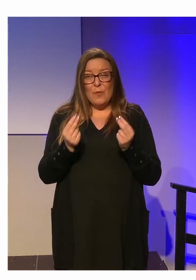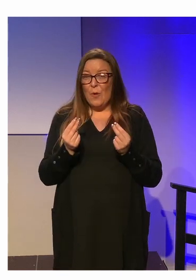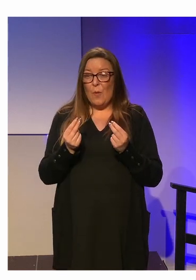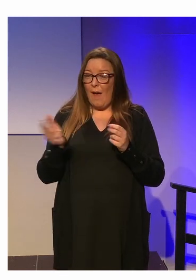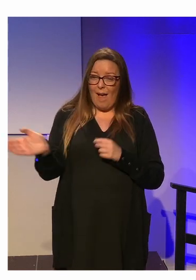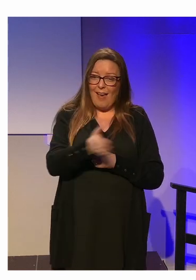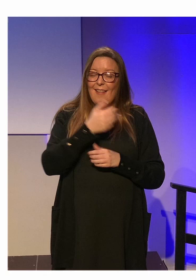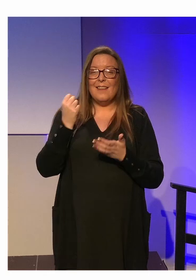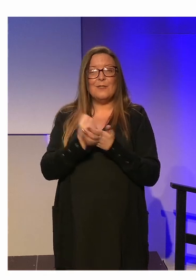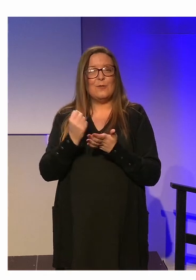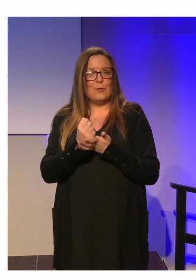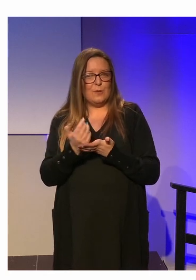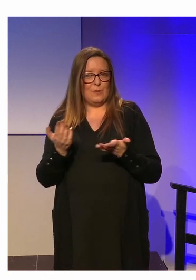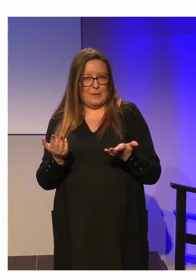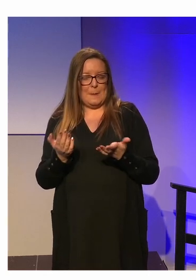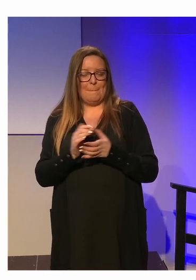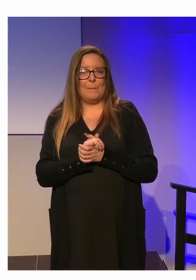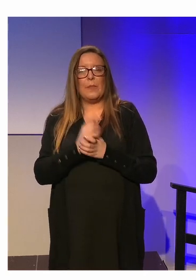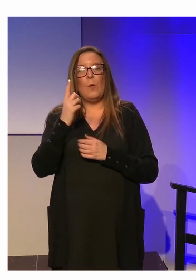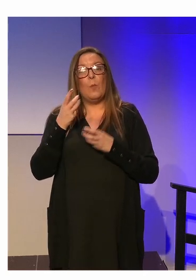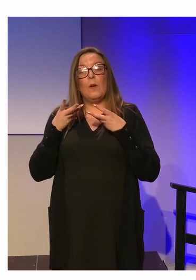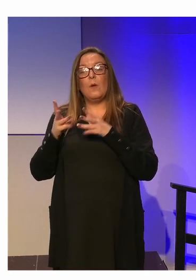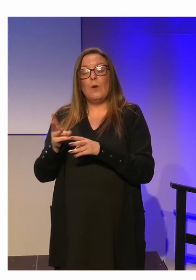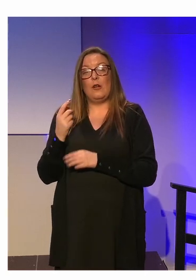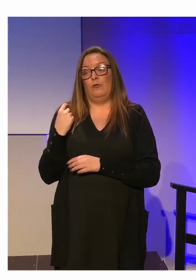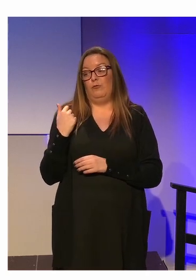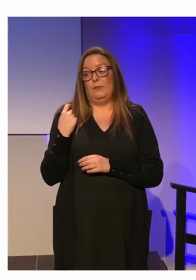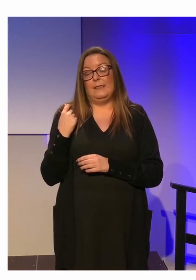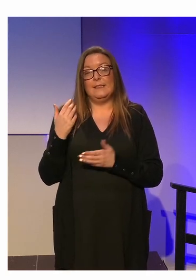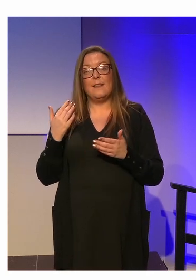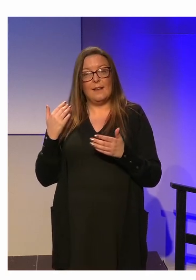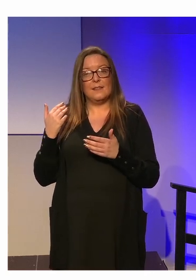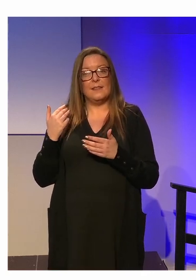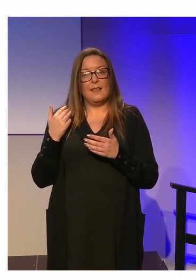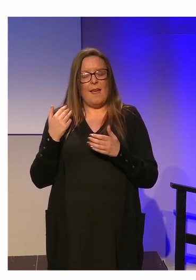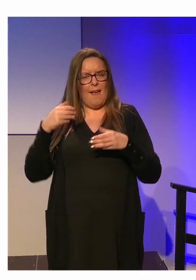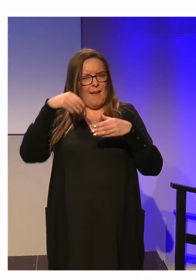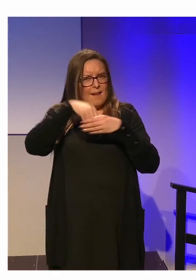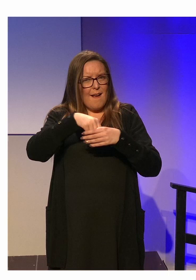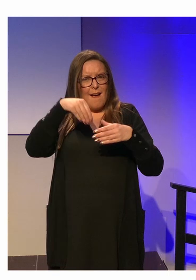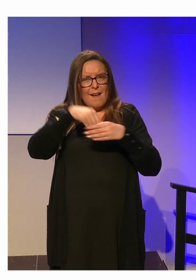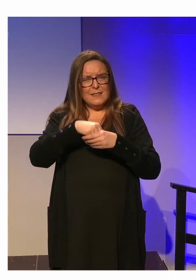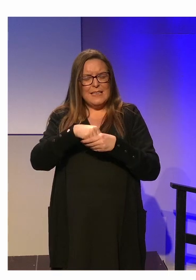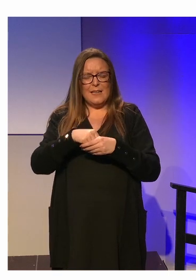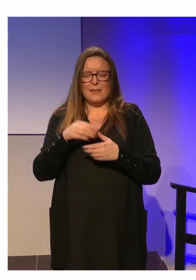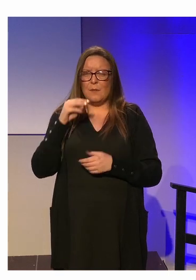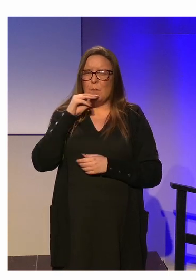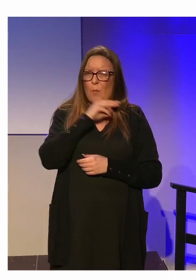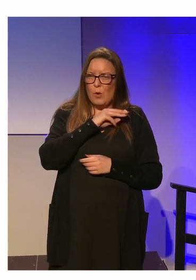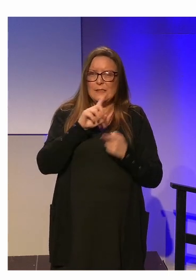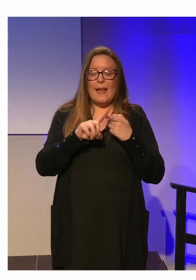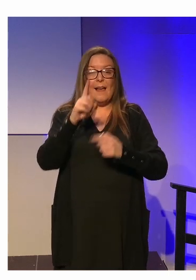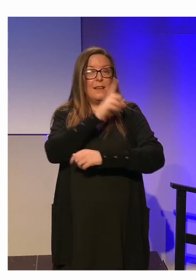students. In one of the ways most recently that we've seen this, context completely matters and disability